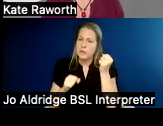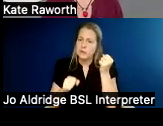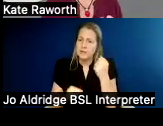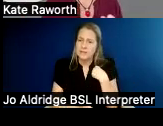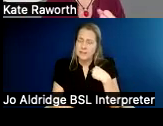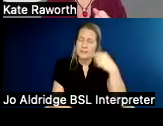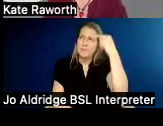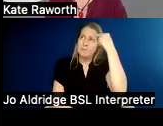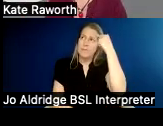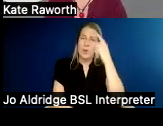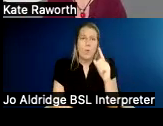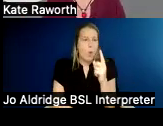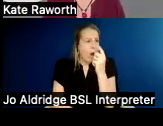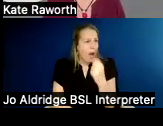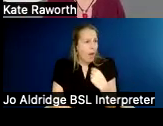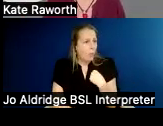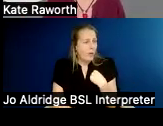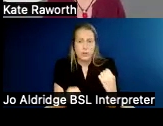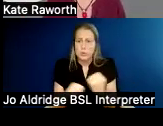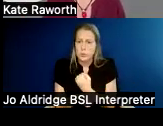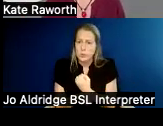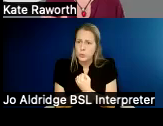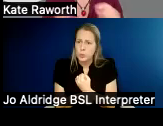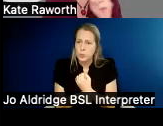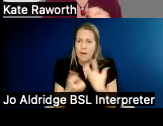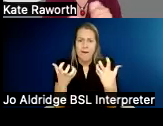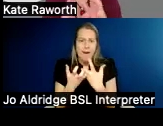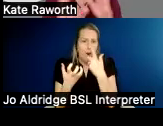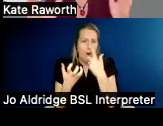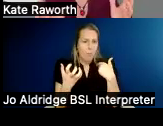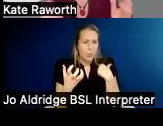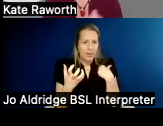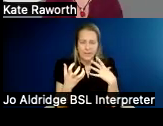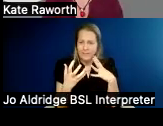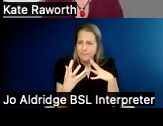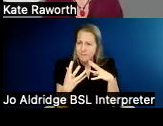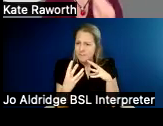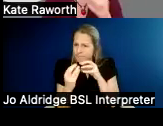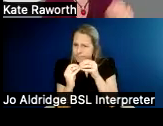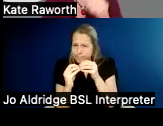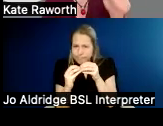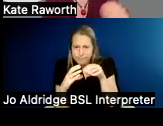rights, bring to complement this framework? So I drew a circle within the circle.